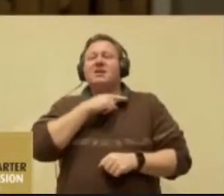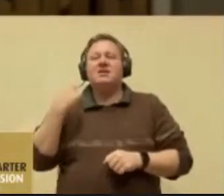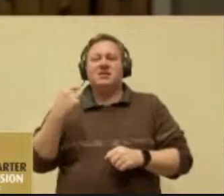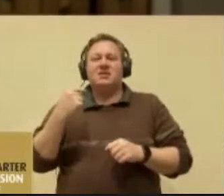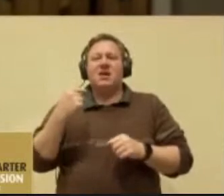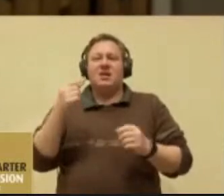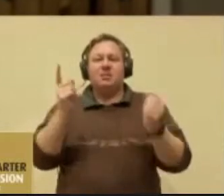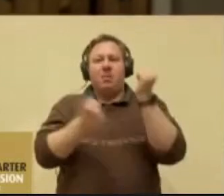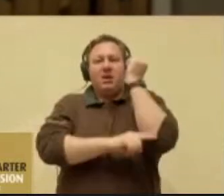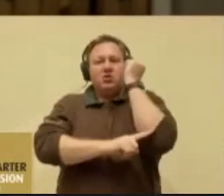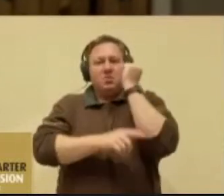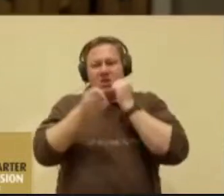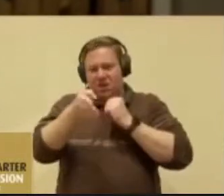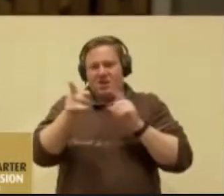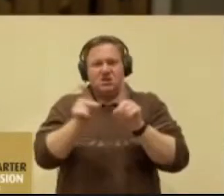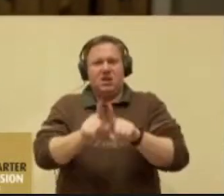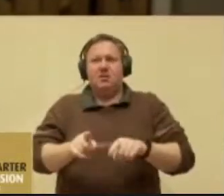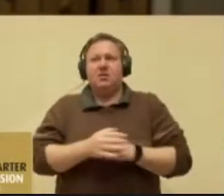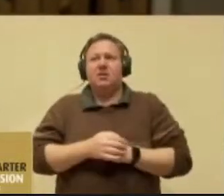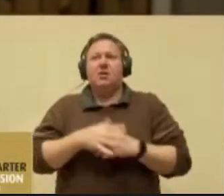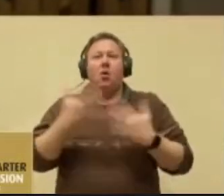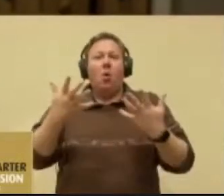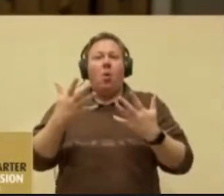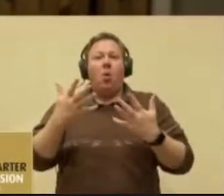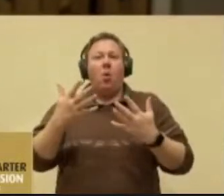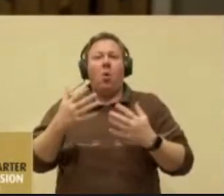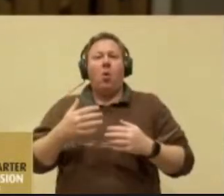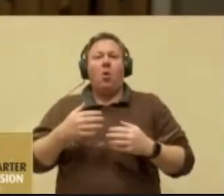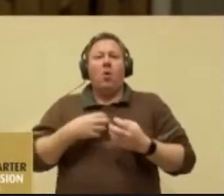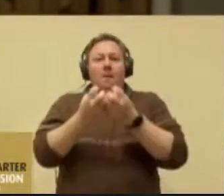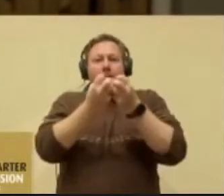maybe they can even get castrated